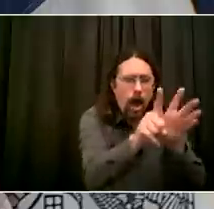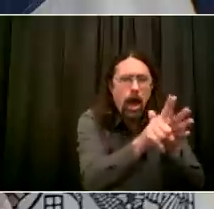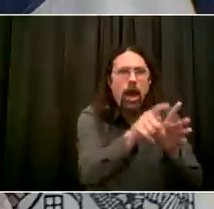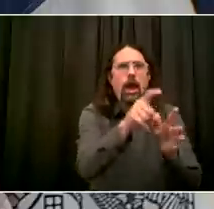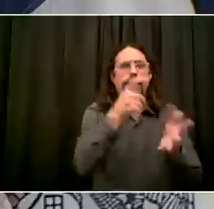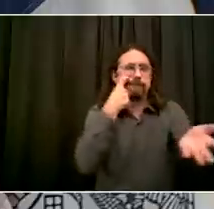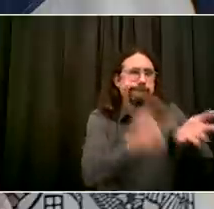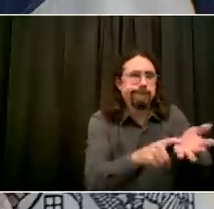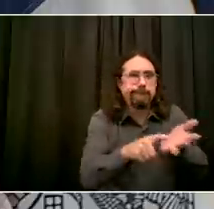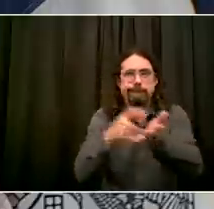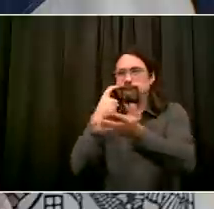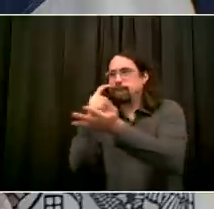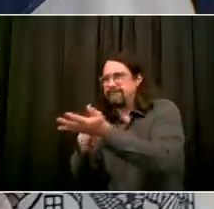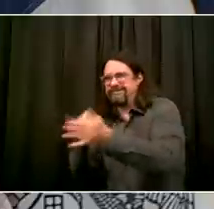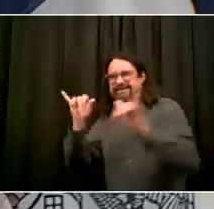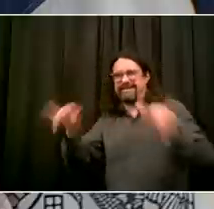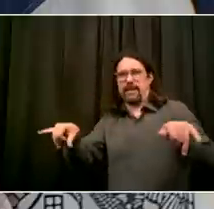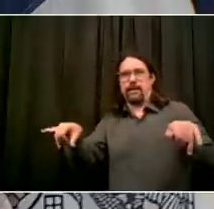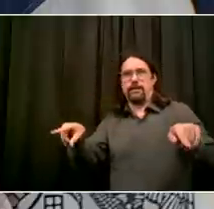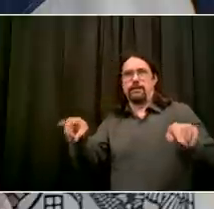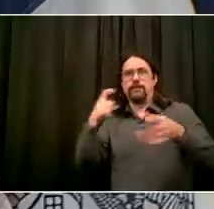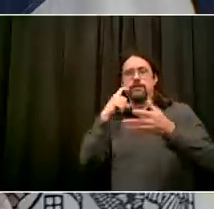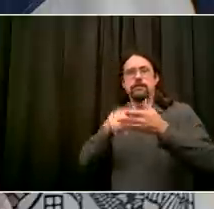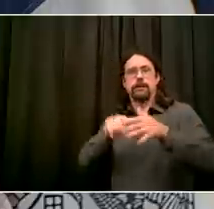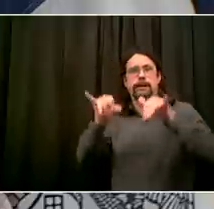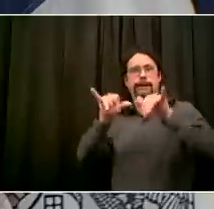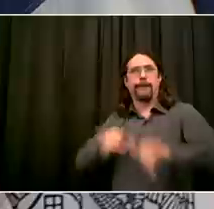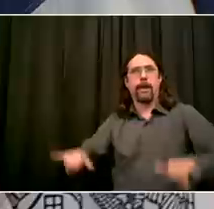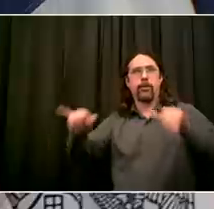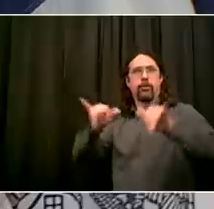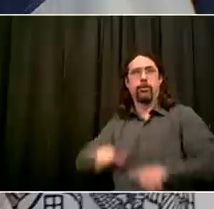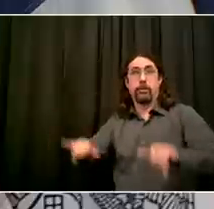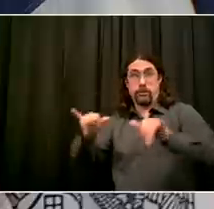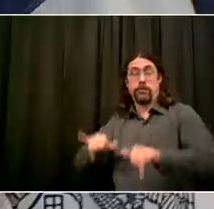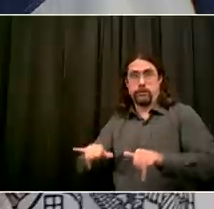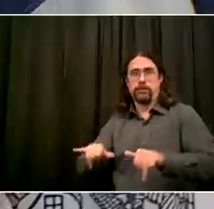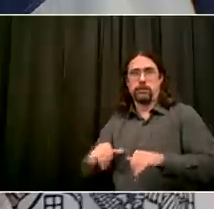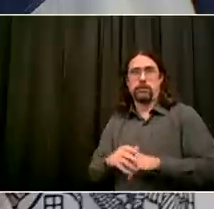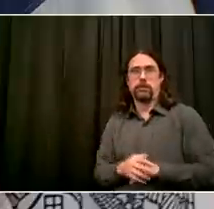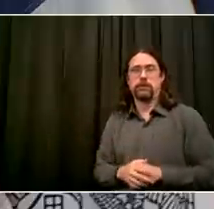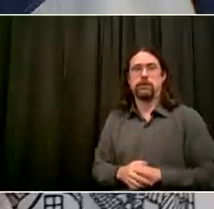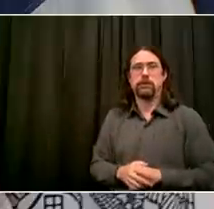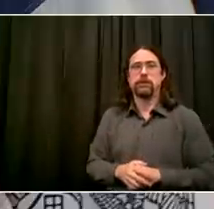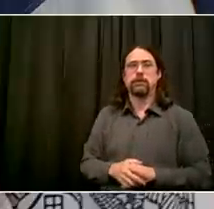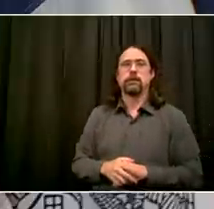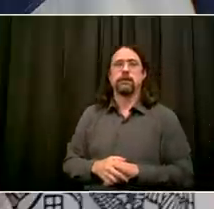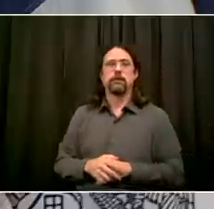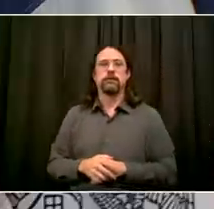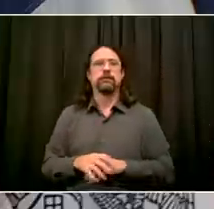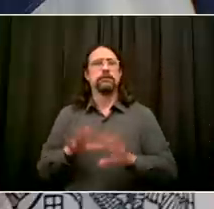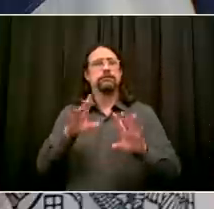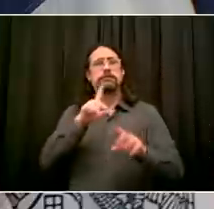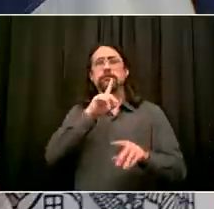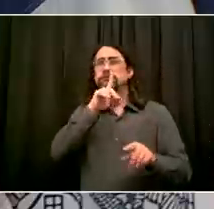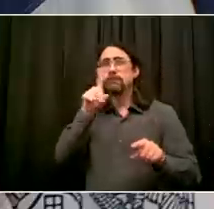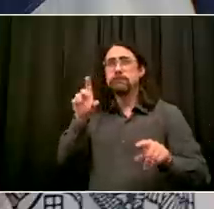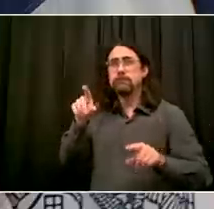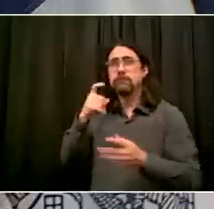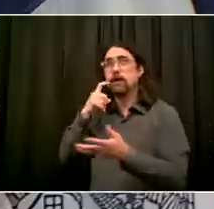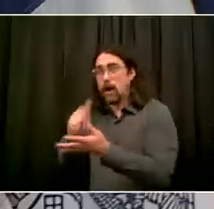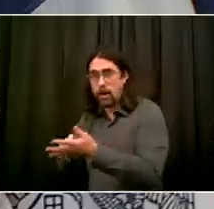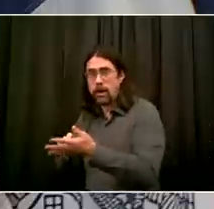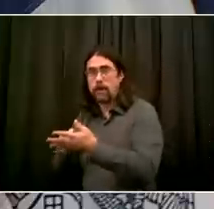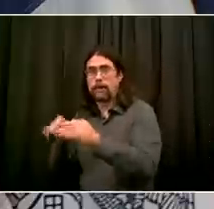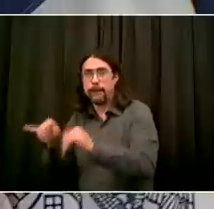where from the moment the restrictions go into place, 2 weeks later, you can come